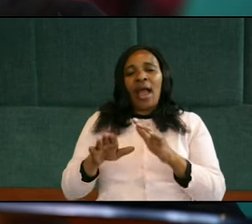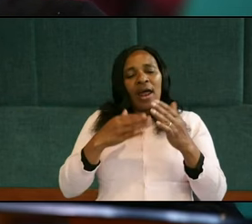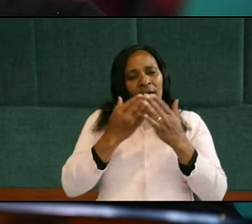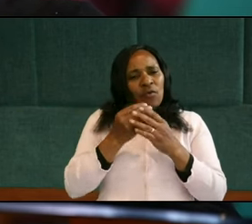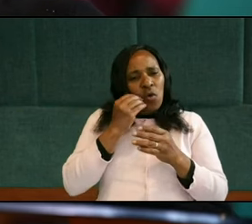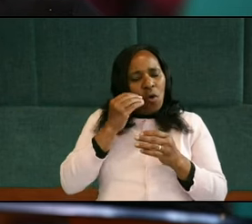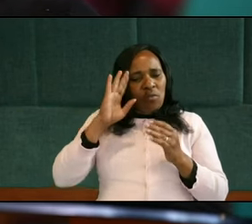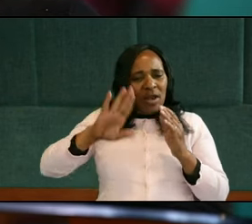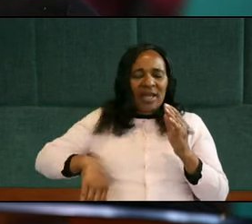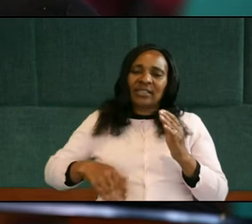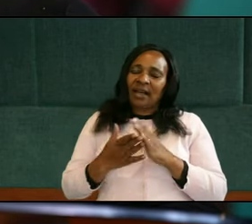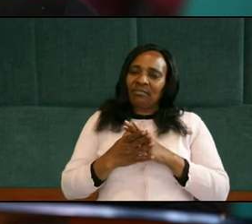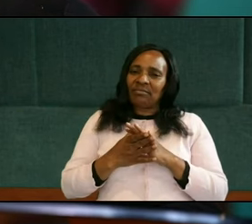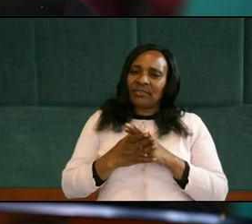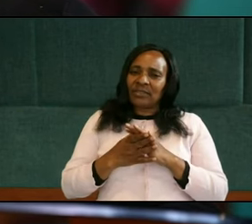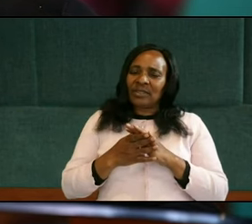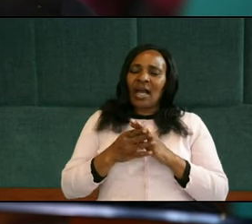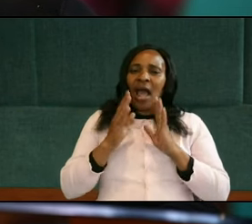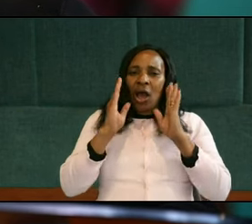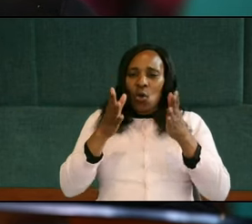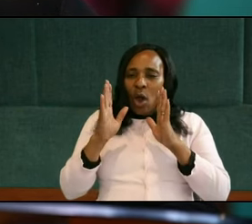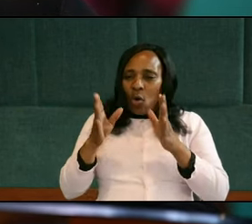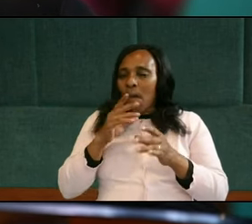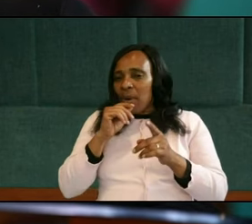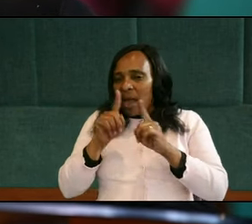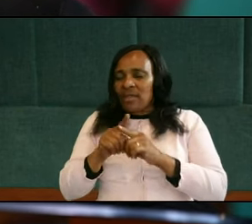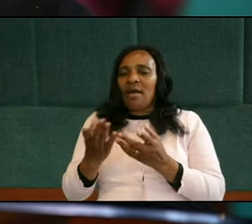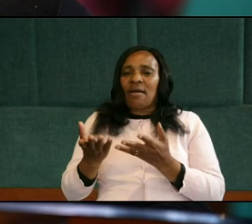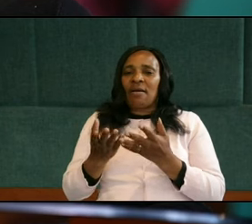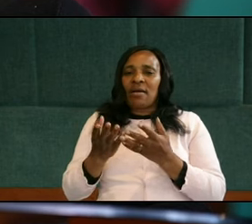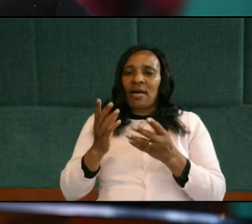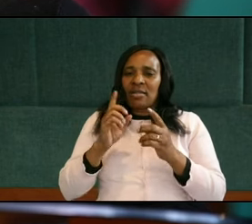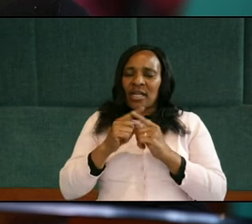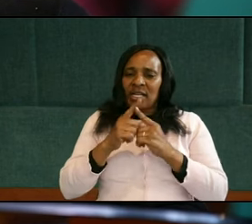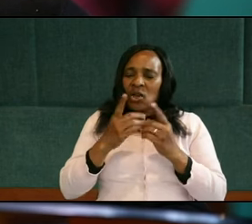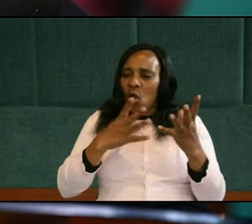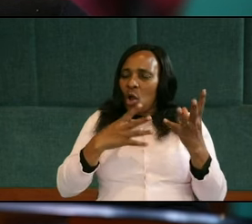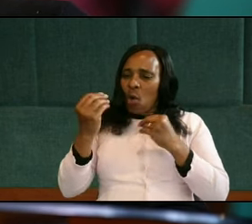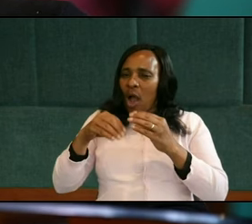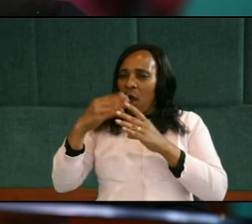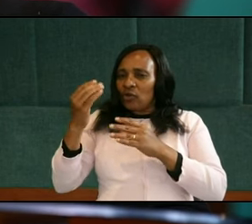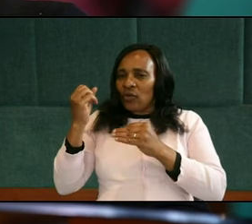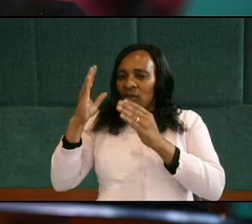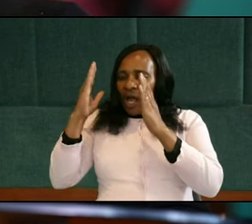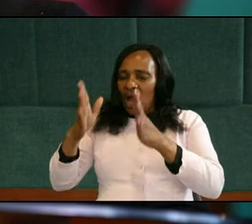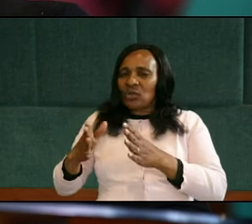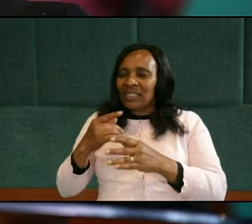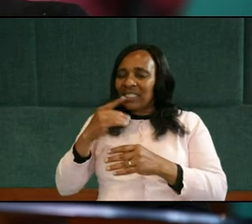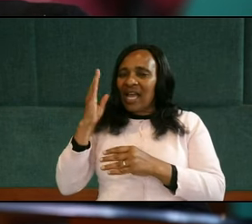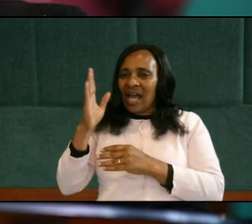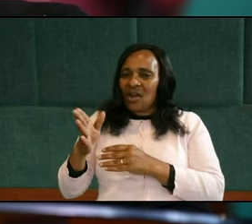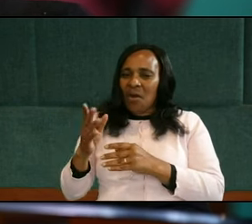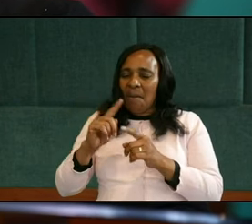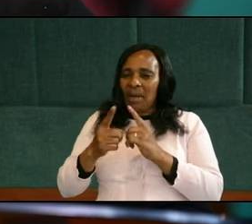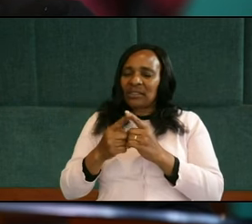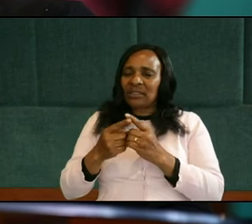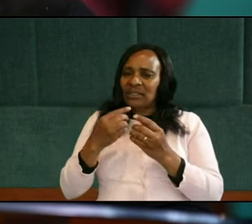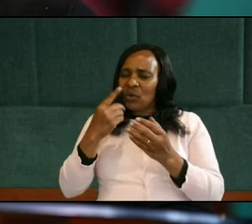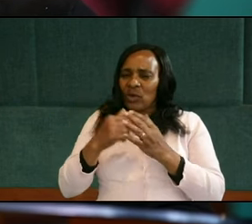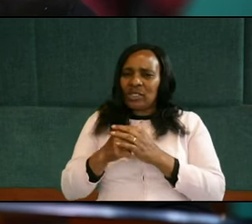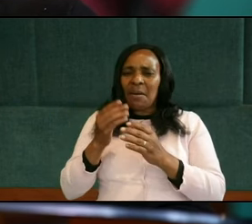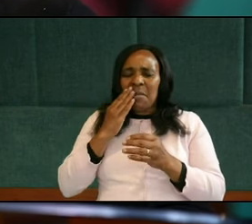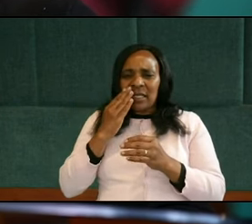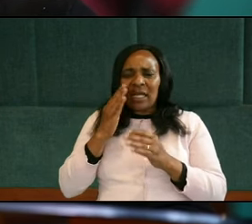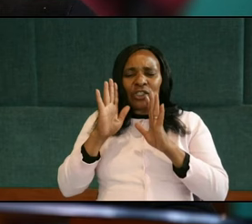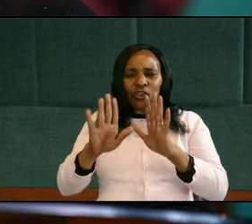Arriving home later that day, Achia was greeted by her brother. He ran out of the house. He didn't even say hello. Just blurted out,